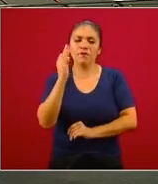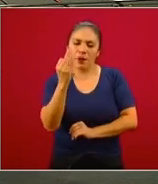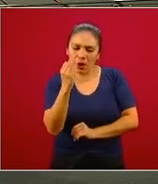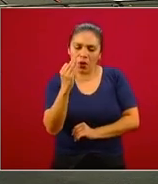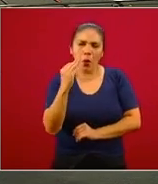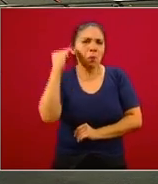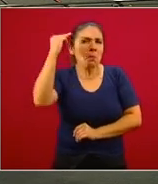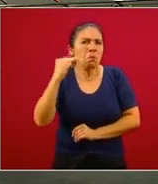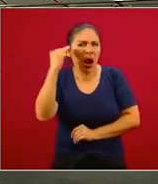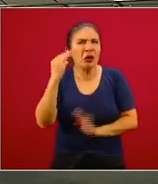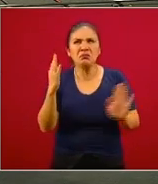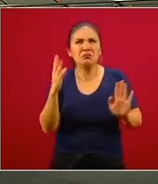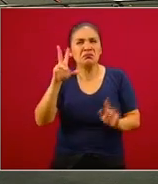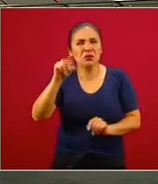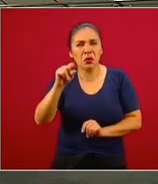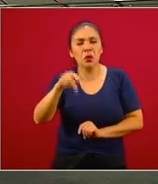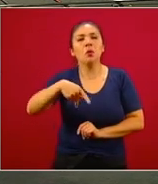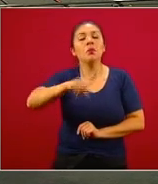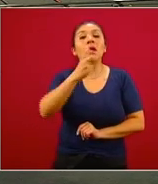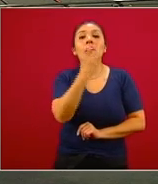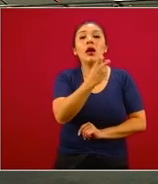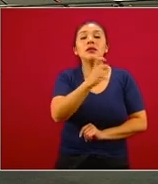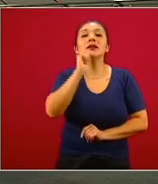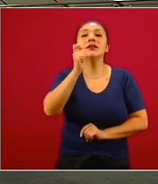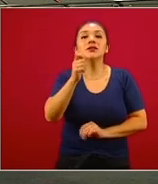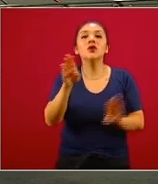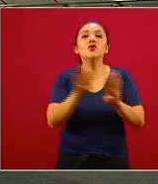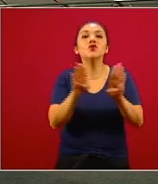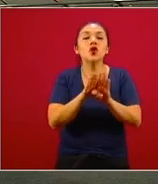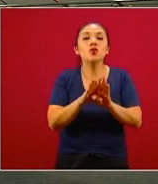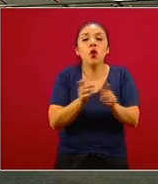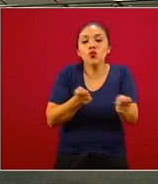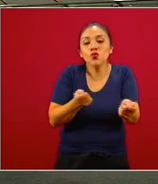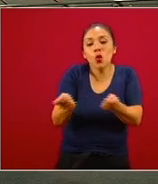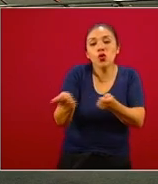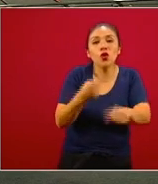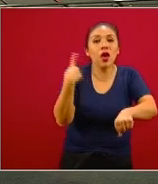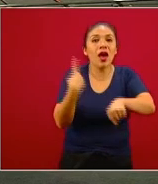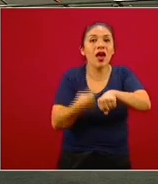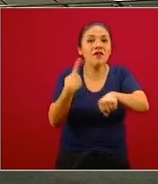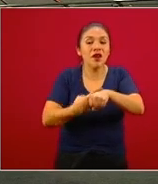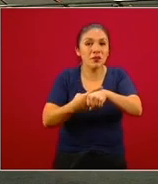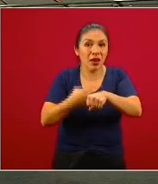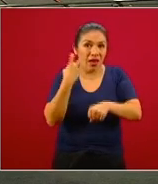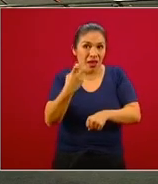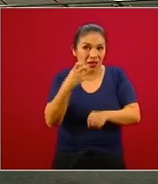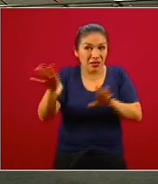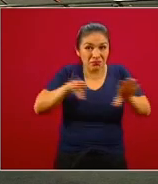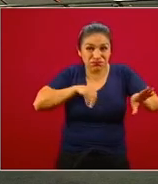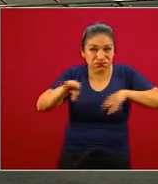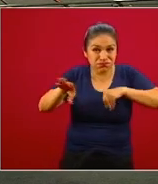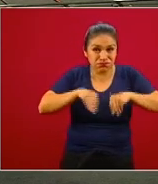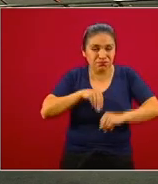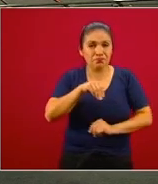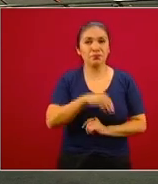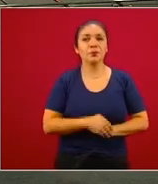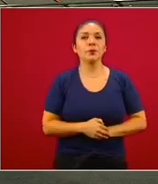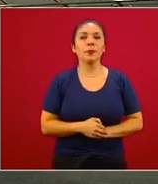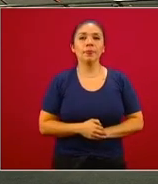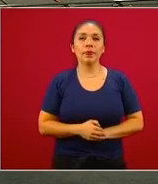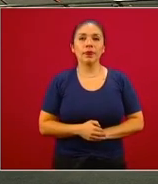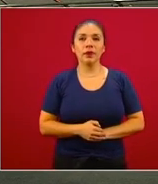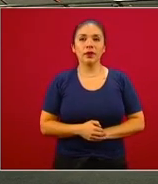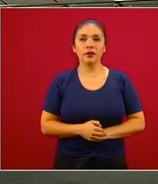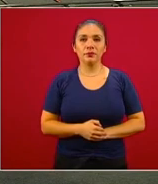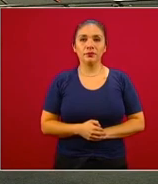show again an image that we presented, I think, in January and in February. That is the theoretical foundation